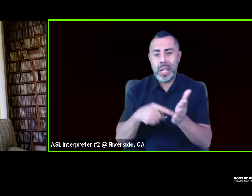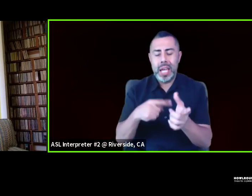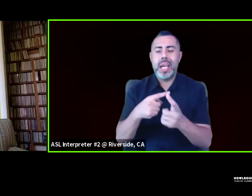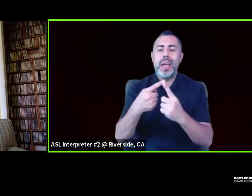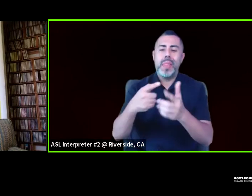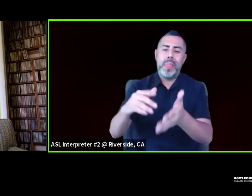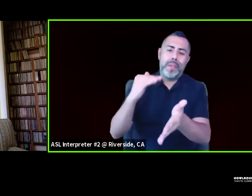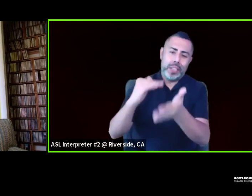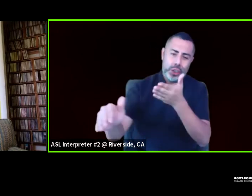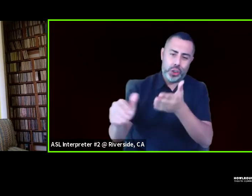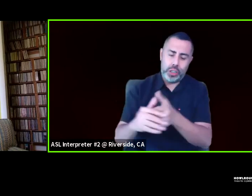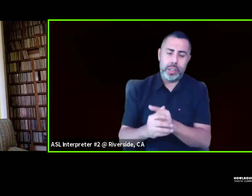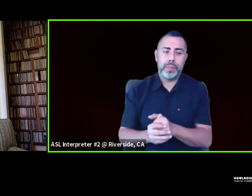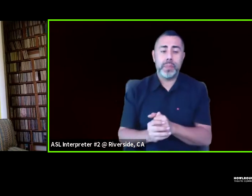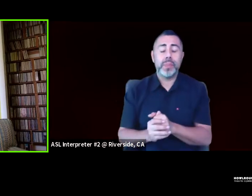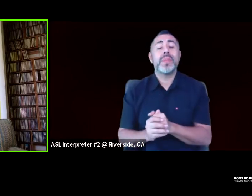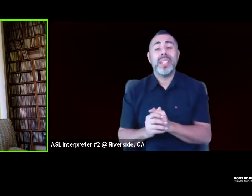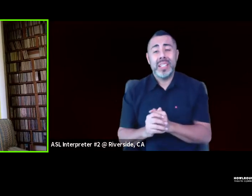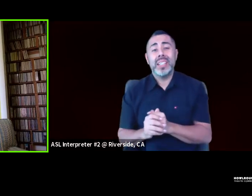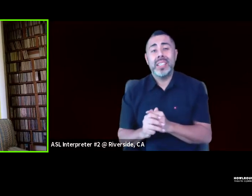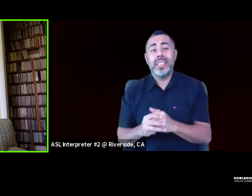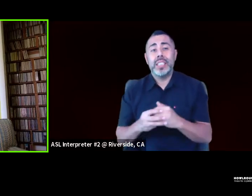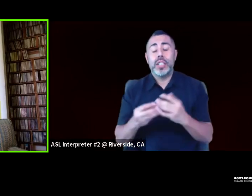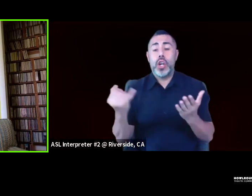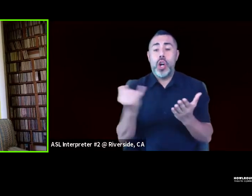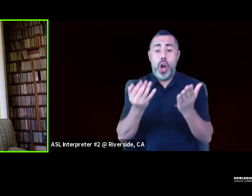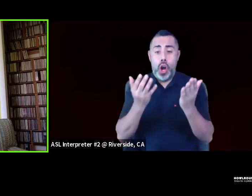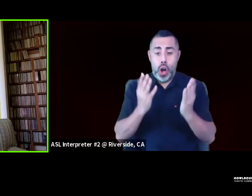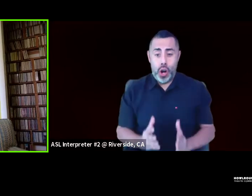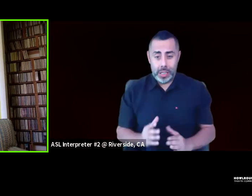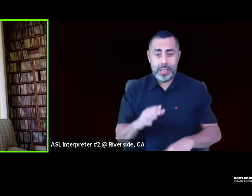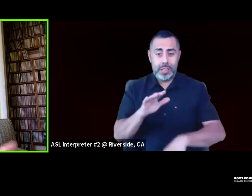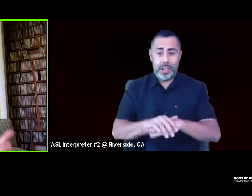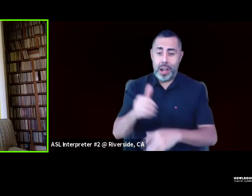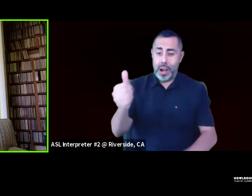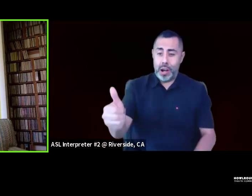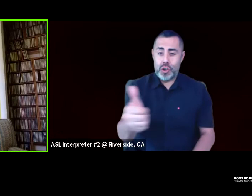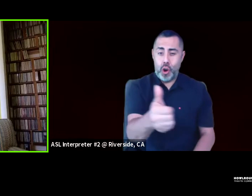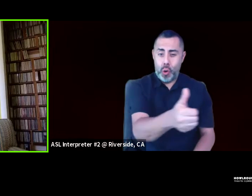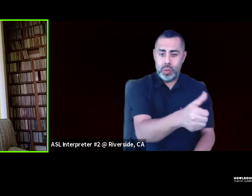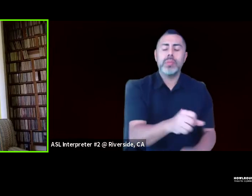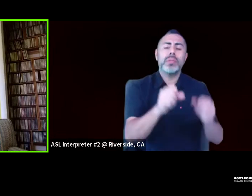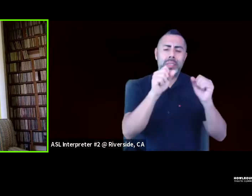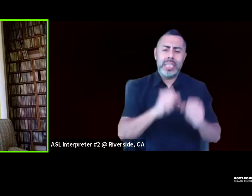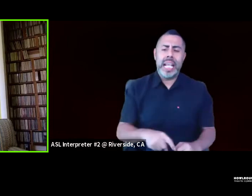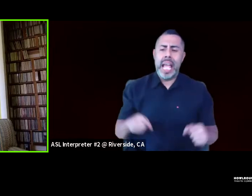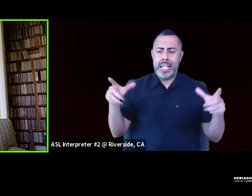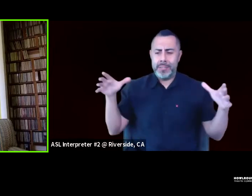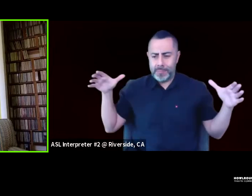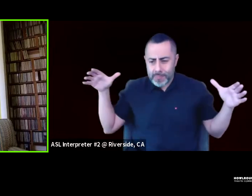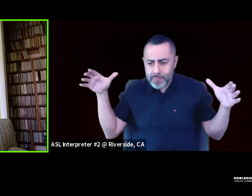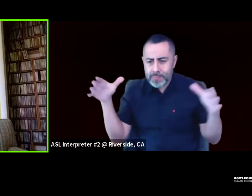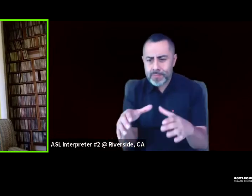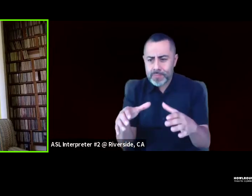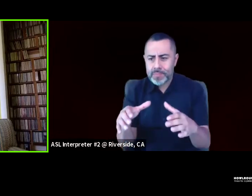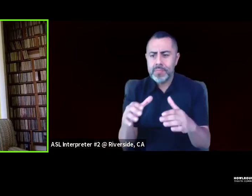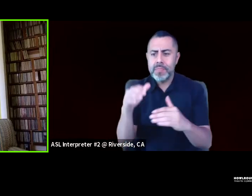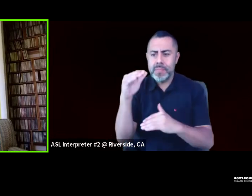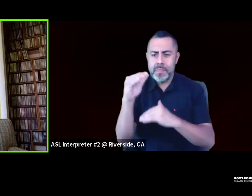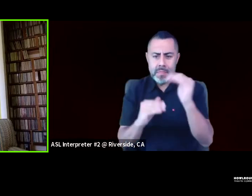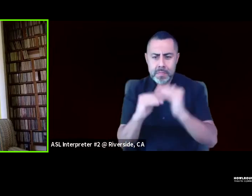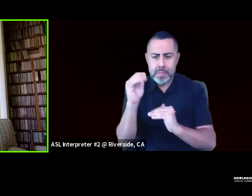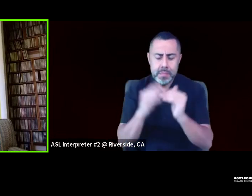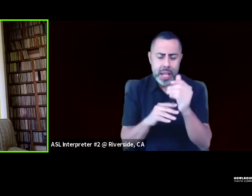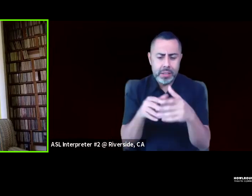Individual artists can and should come together to build collectives to help us survive this